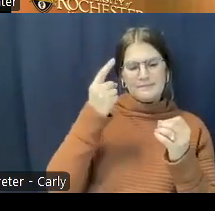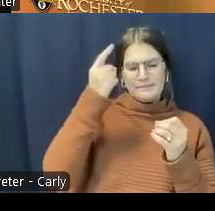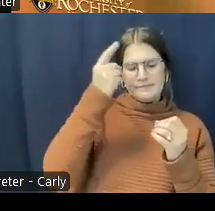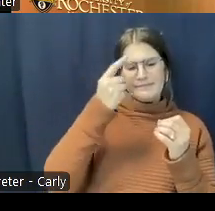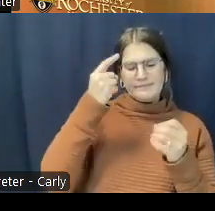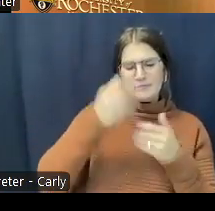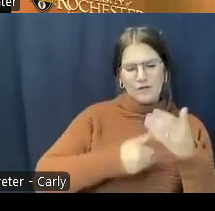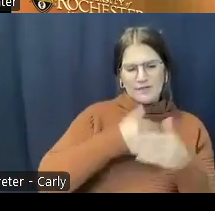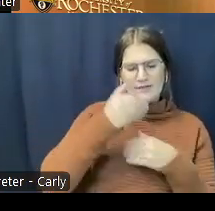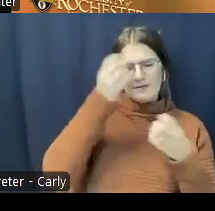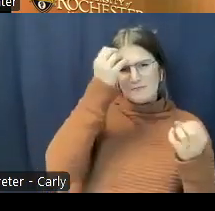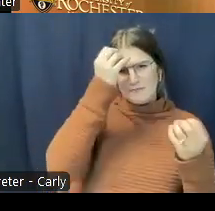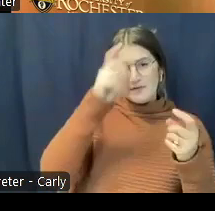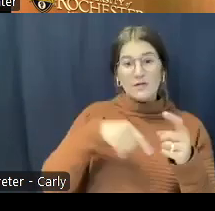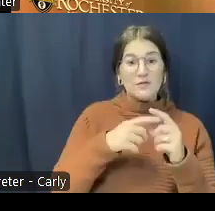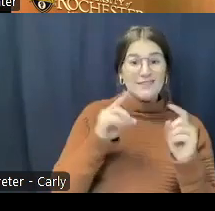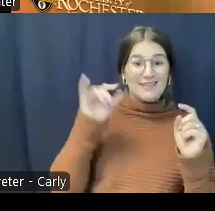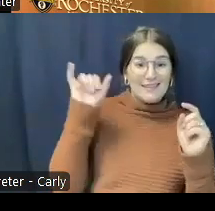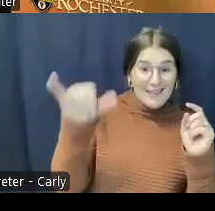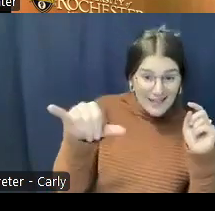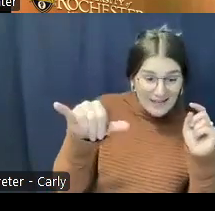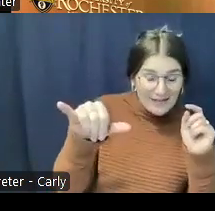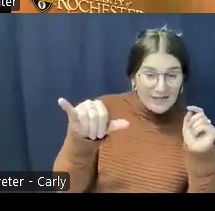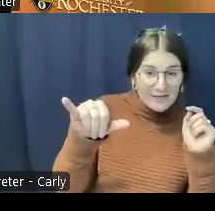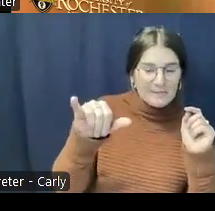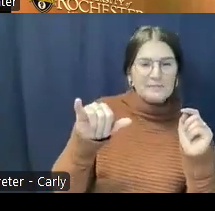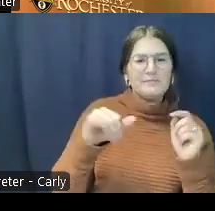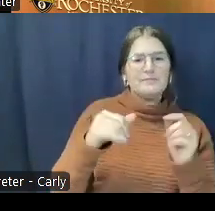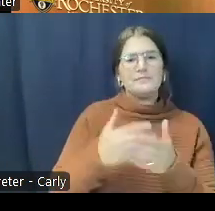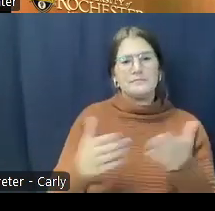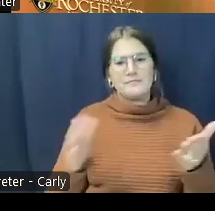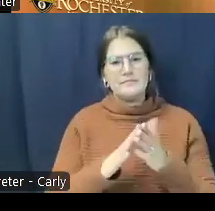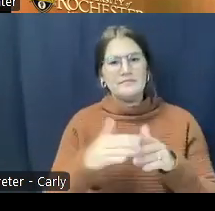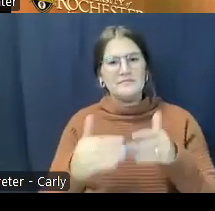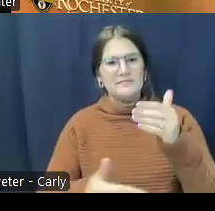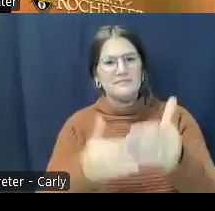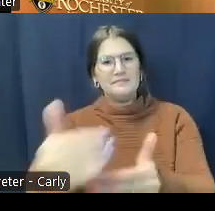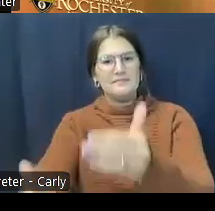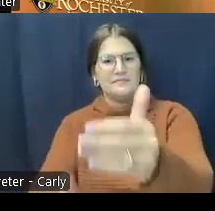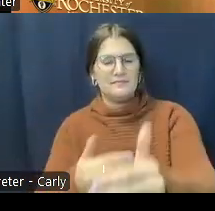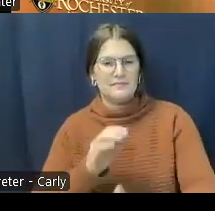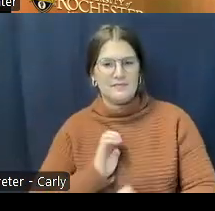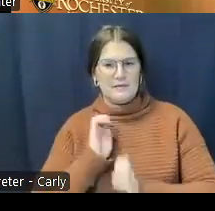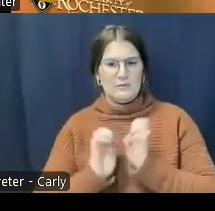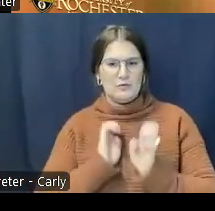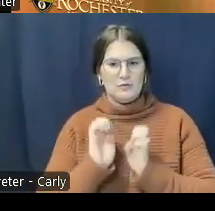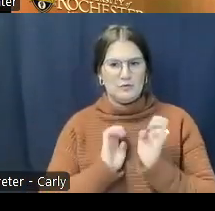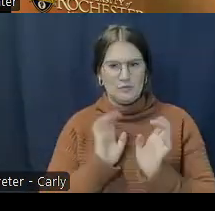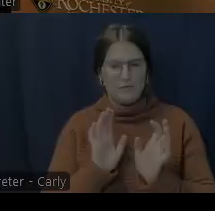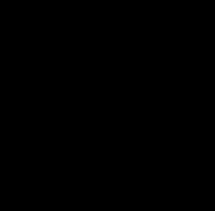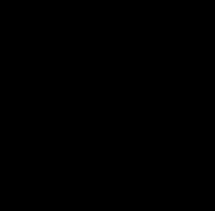it. And then when she did that, things began to happen on the emotional channel, began coming